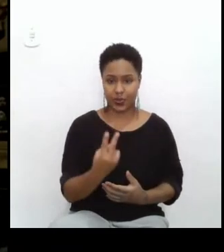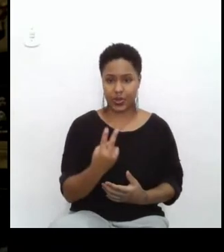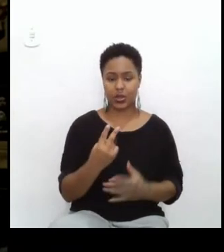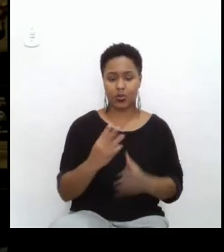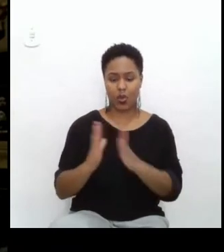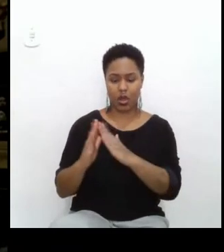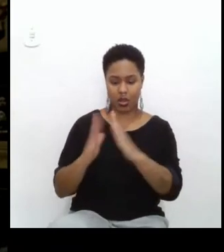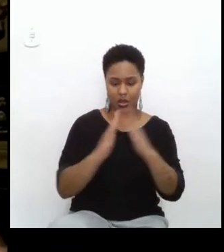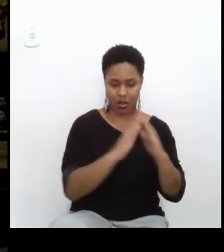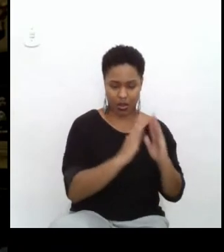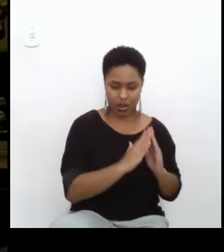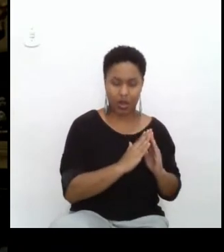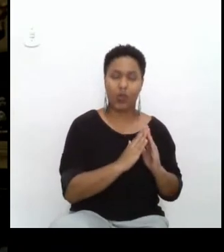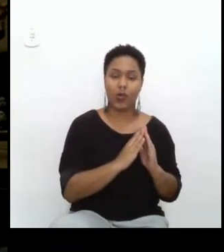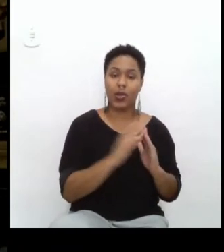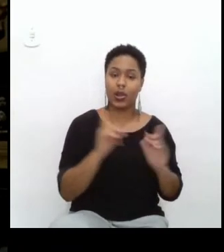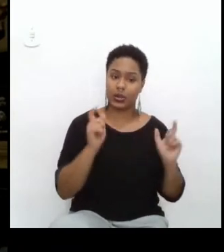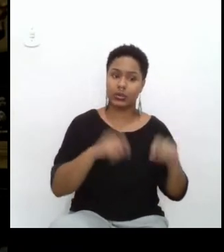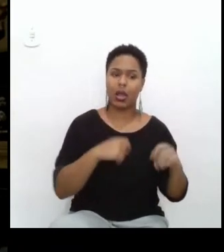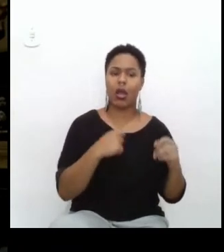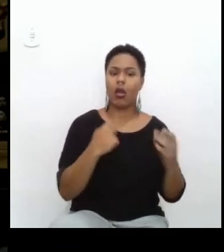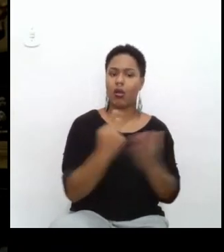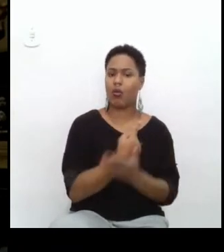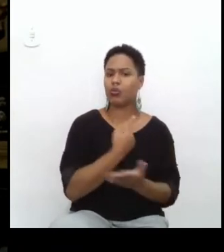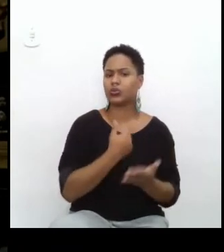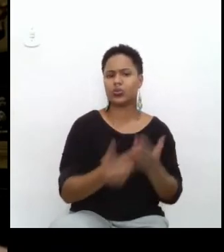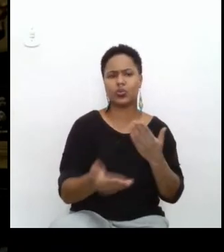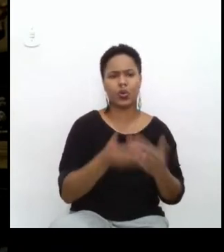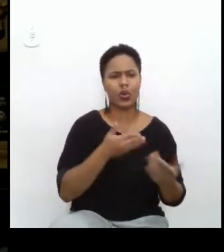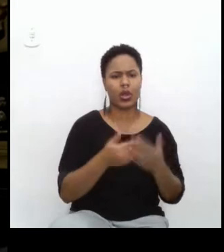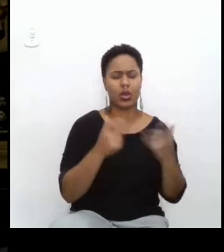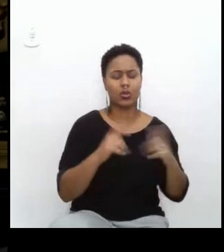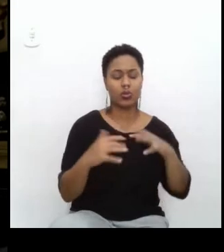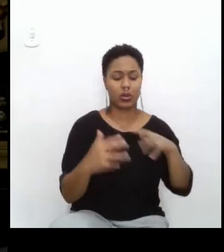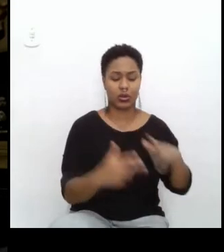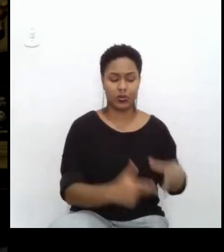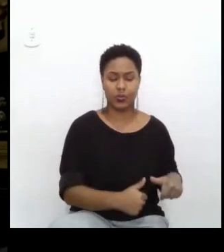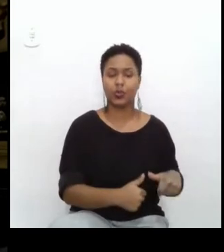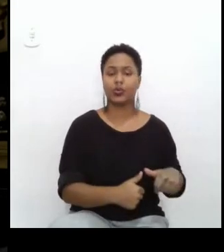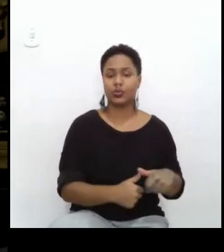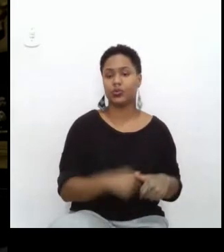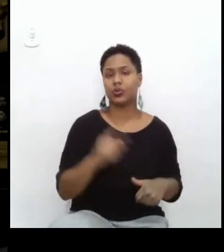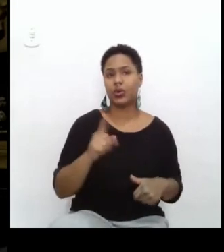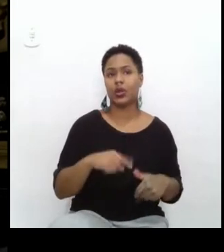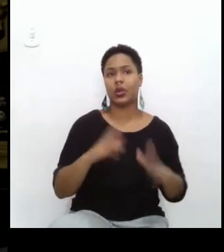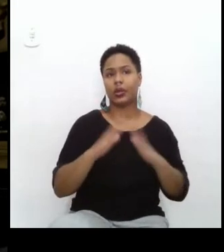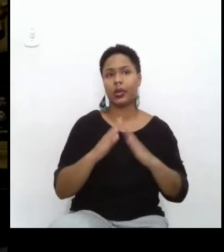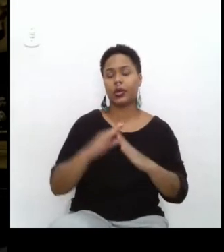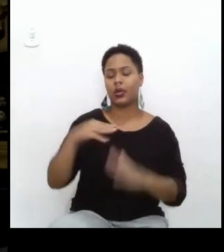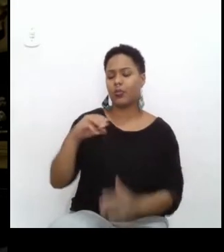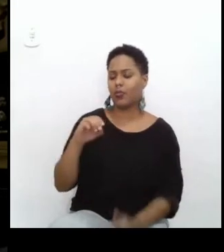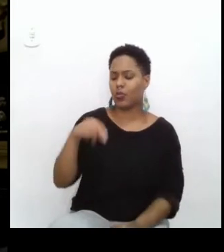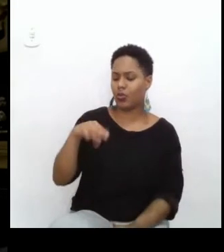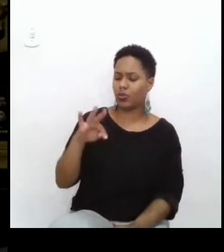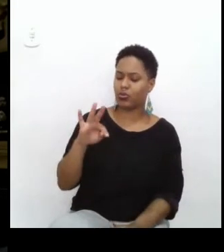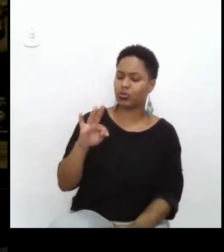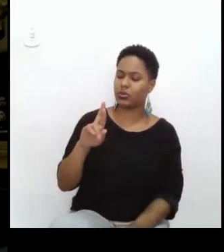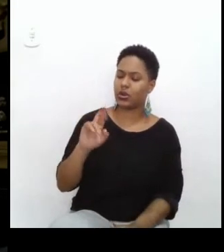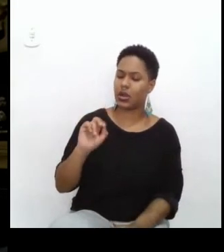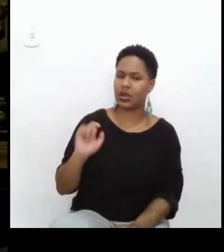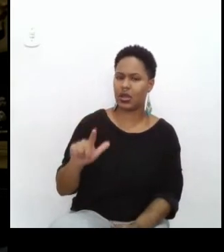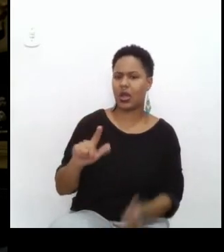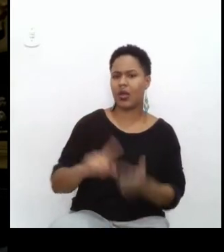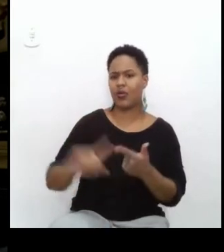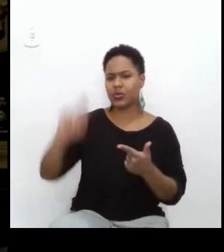If I read tons of Metal holes and much and fungicide to